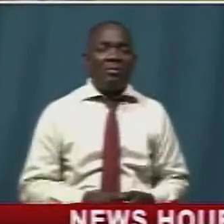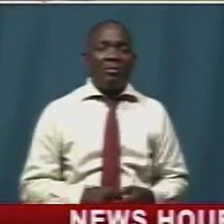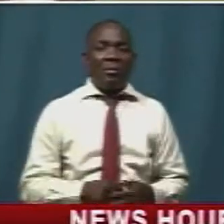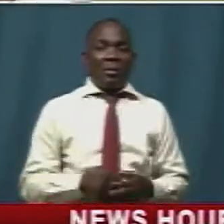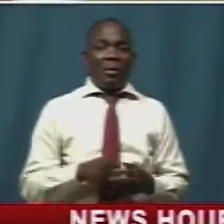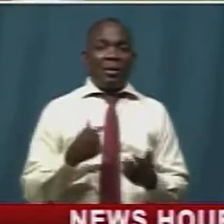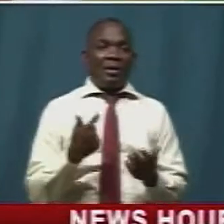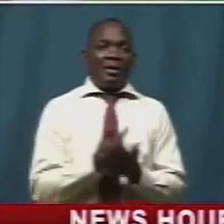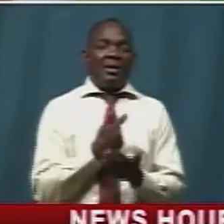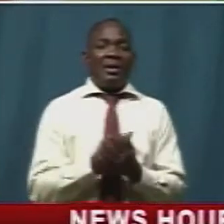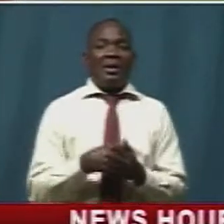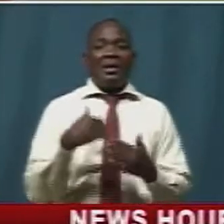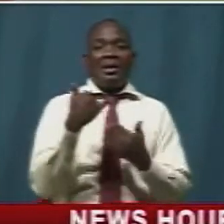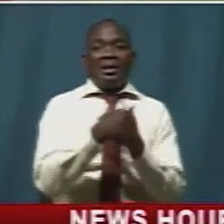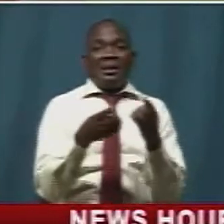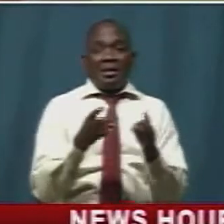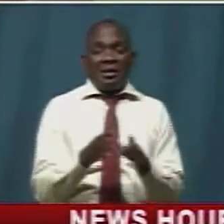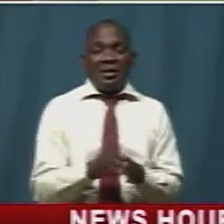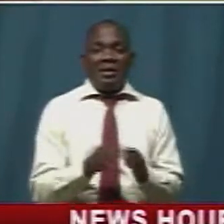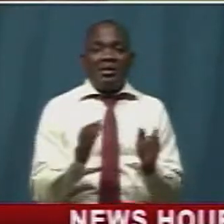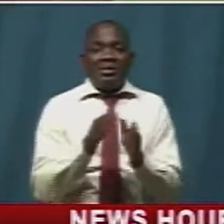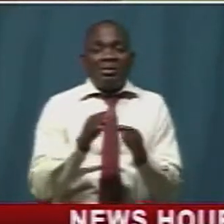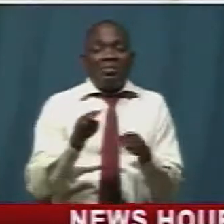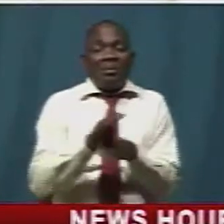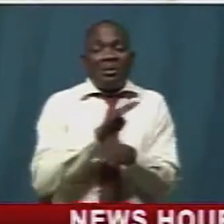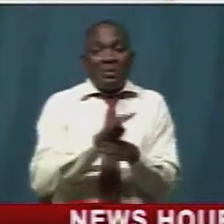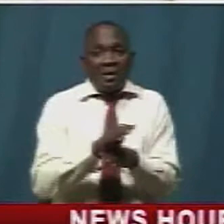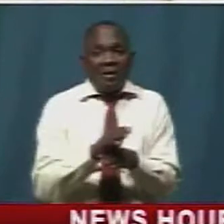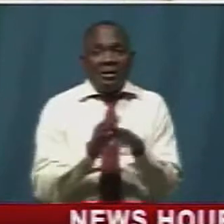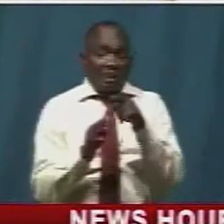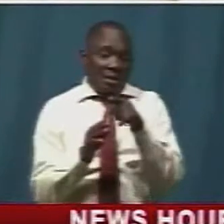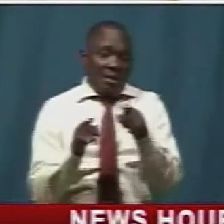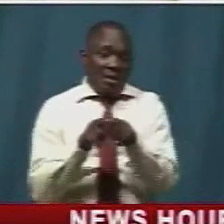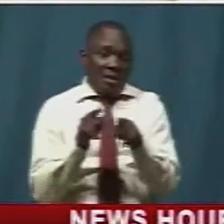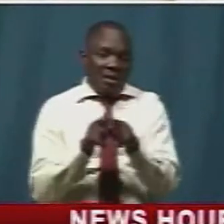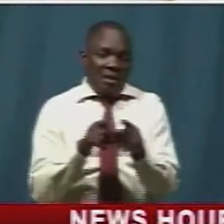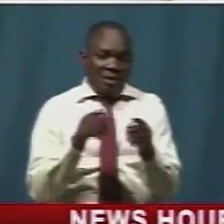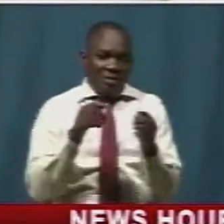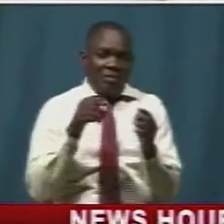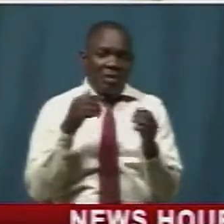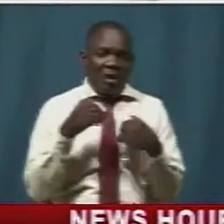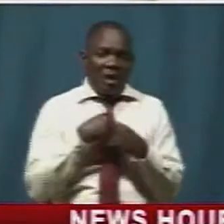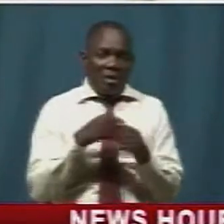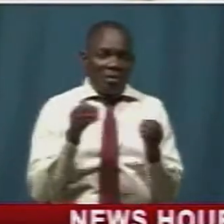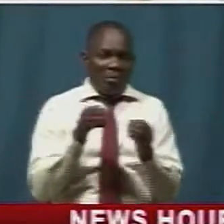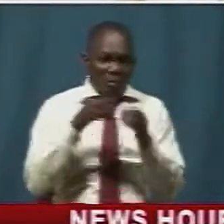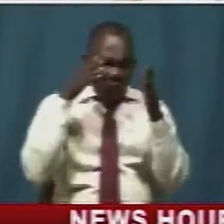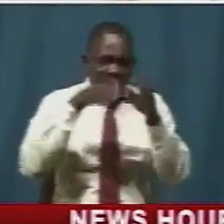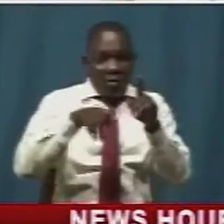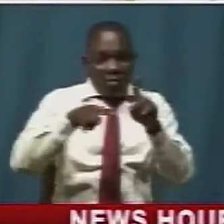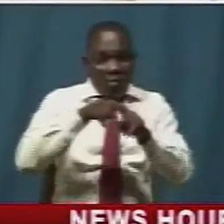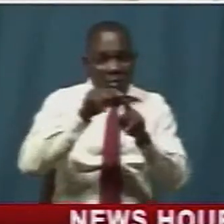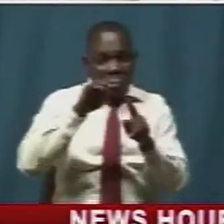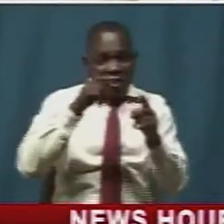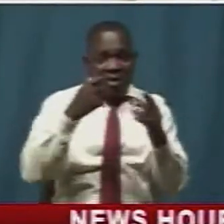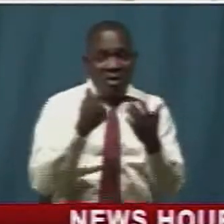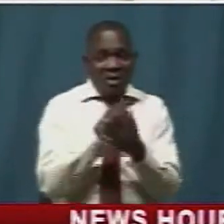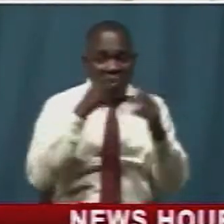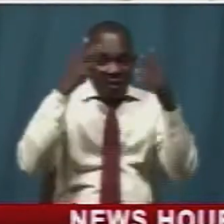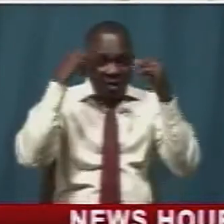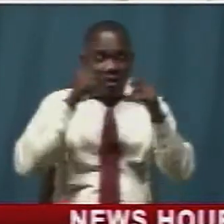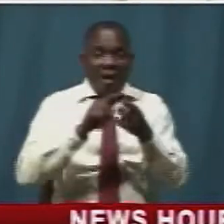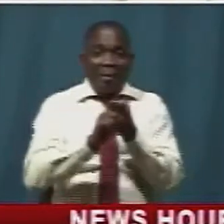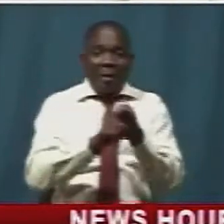The Ghana Country Director for S&V, Andrew Van Toorn, was positive that the pact between Netherlands and Ghana would go